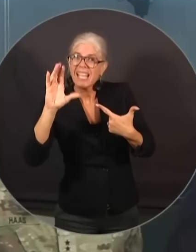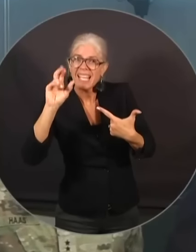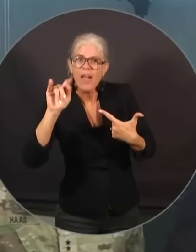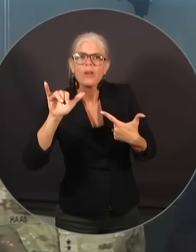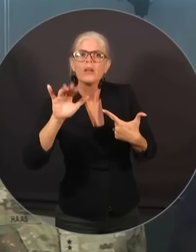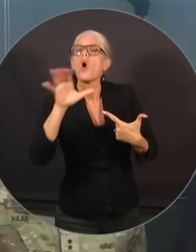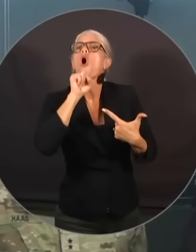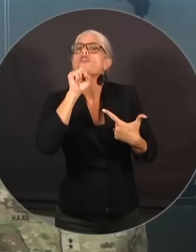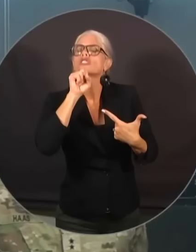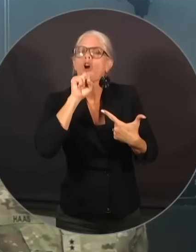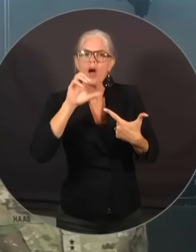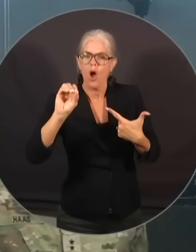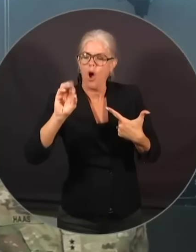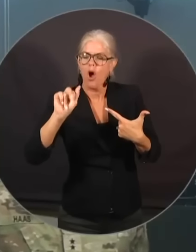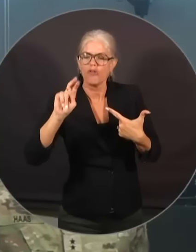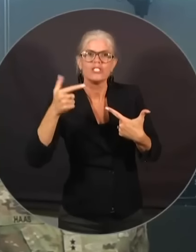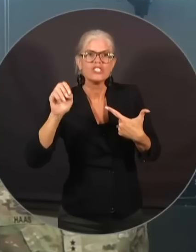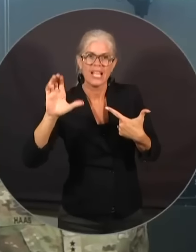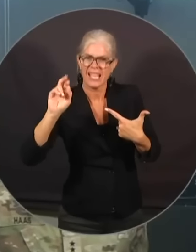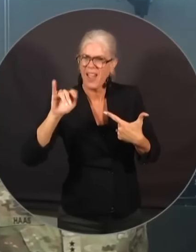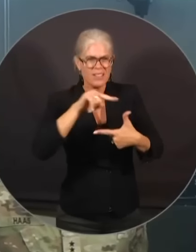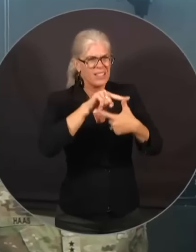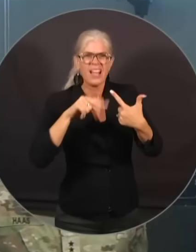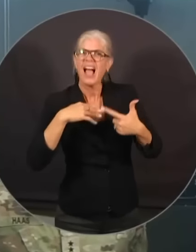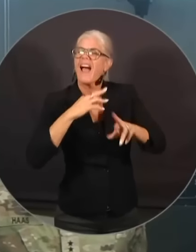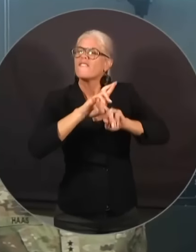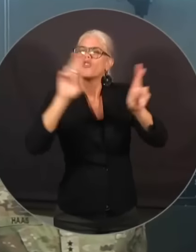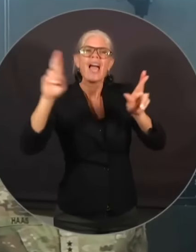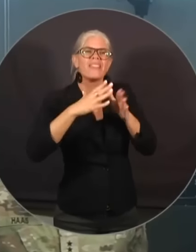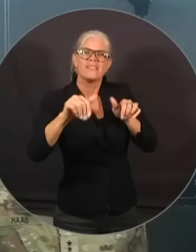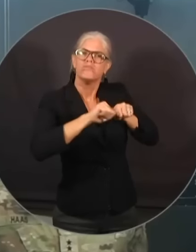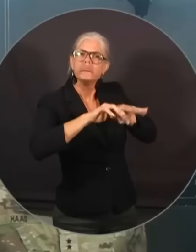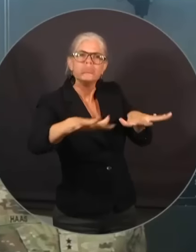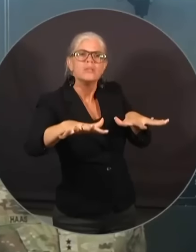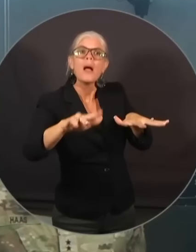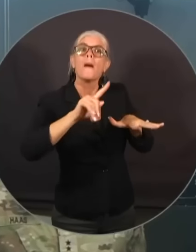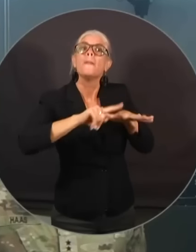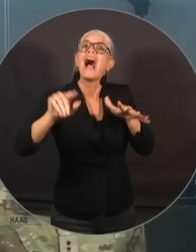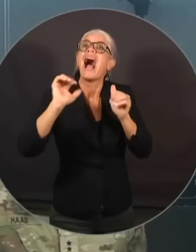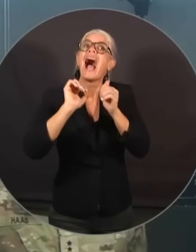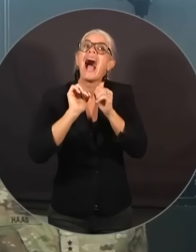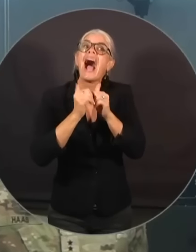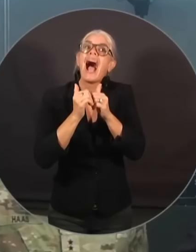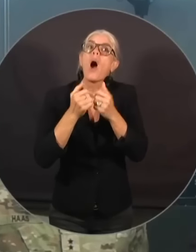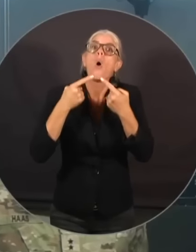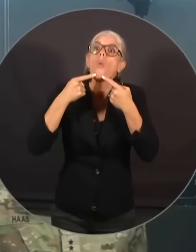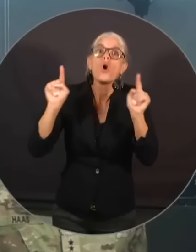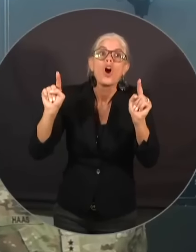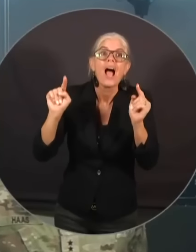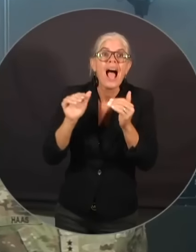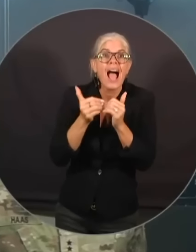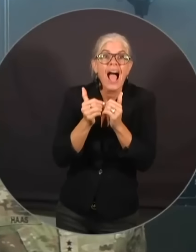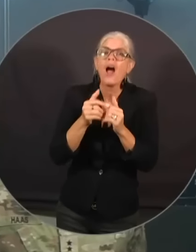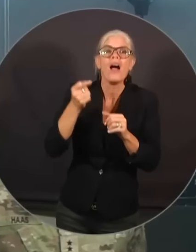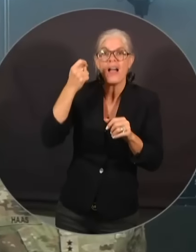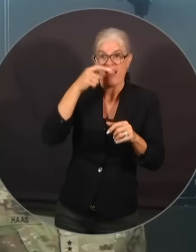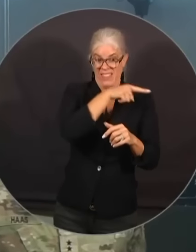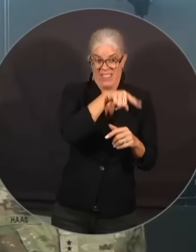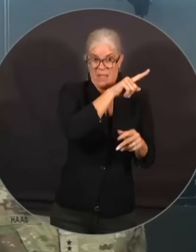staging. So tactically, how that's going to work is as they start moving into this area, including